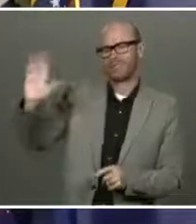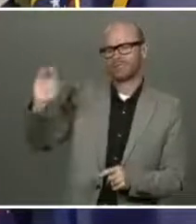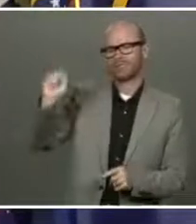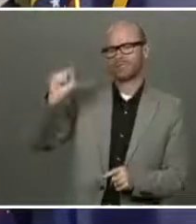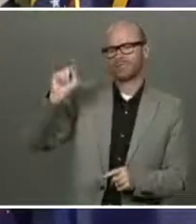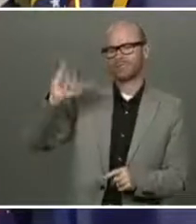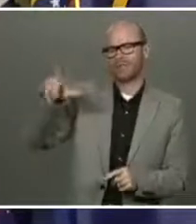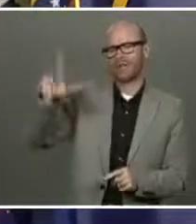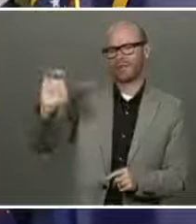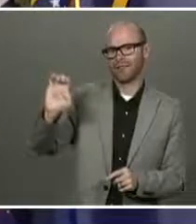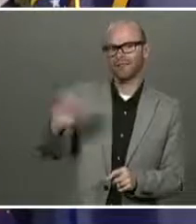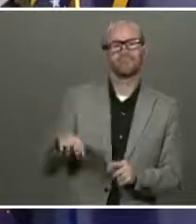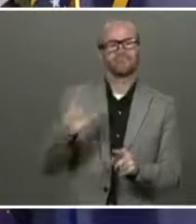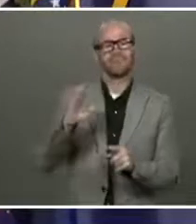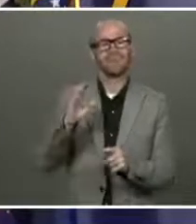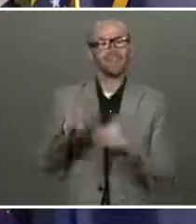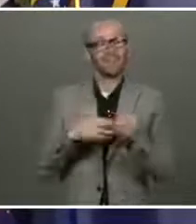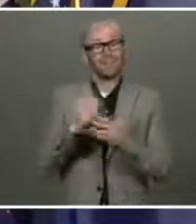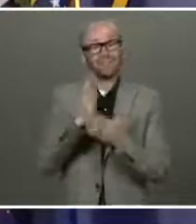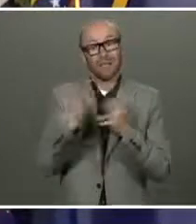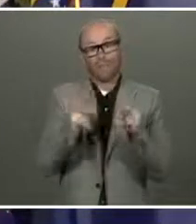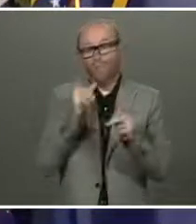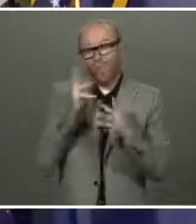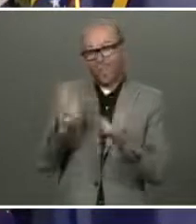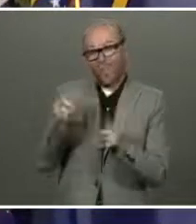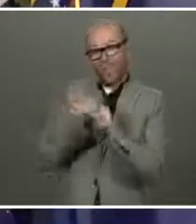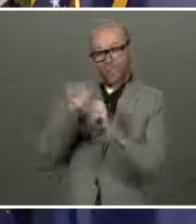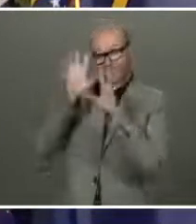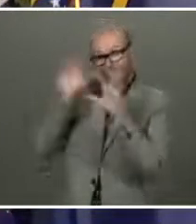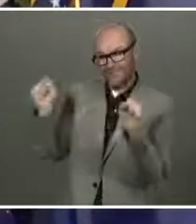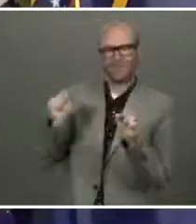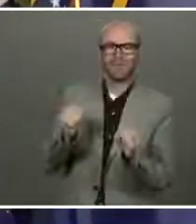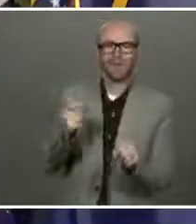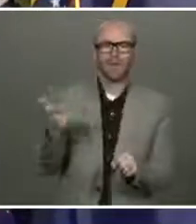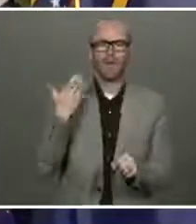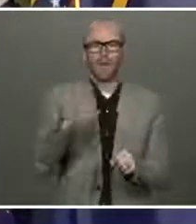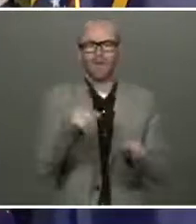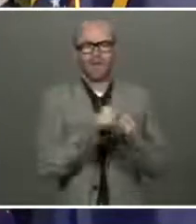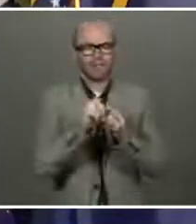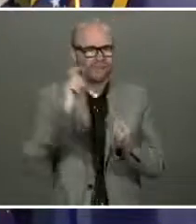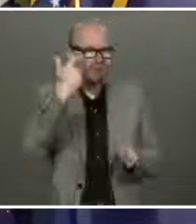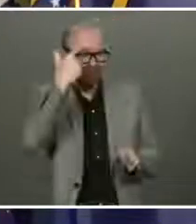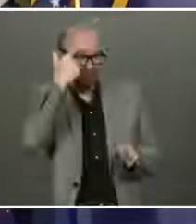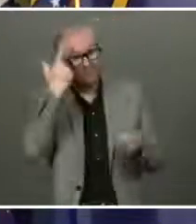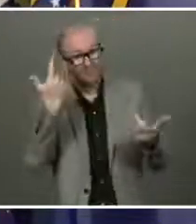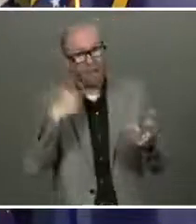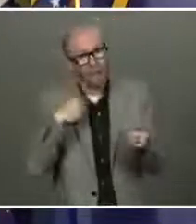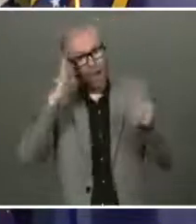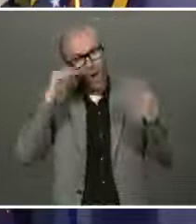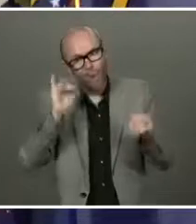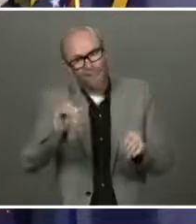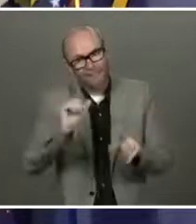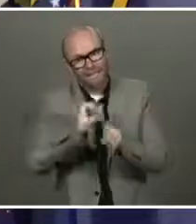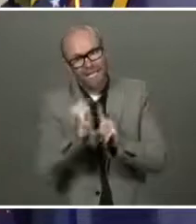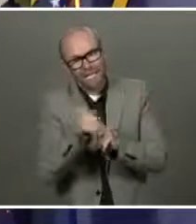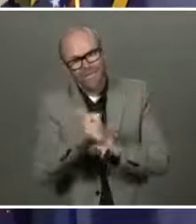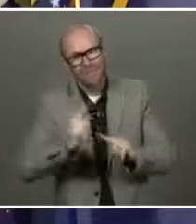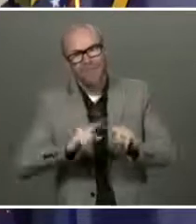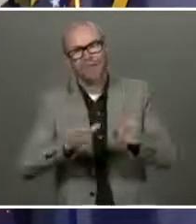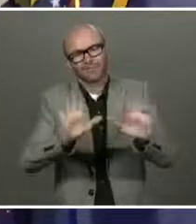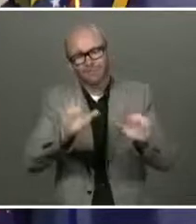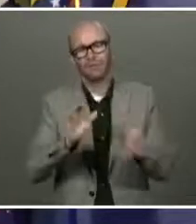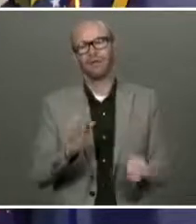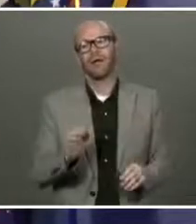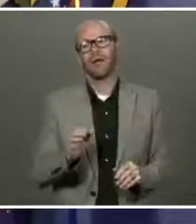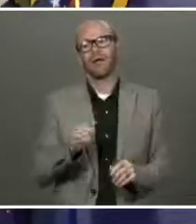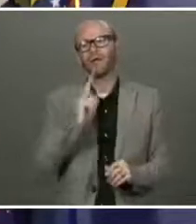I don't think most people, even some people who want that as a president, I don't think that's what they want as a governor. At least I hope that's the case. But certainly there